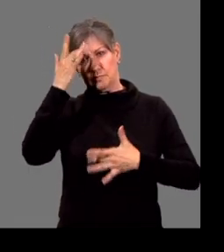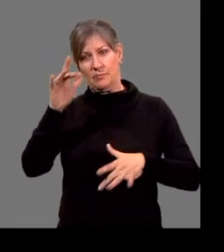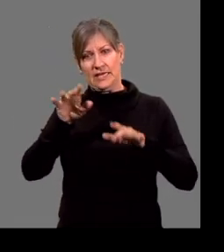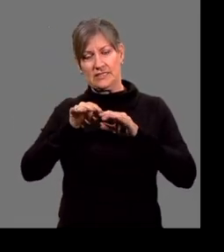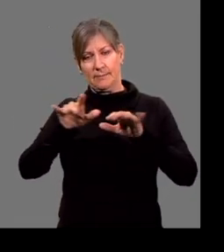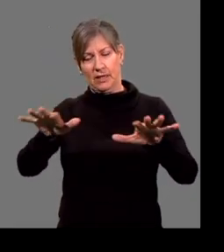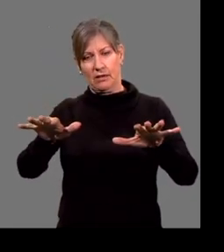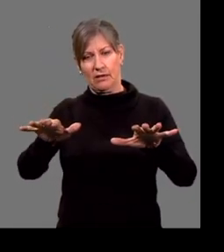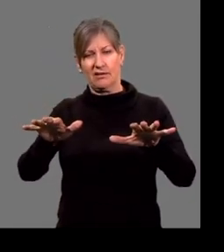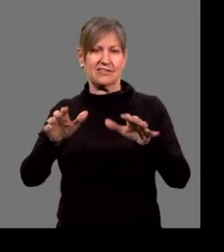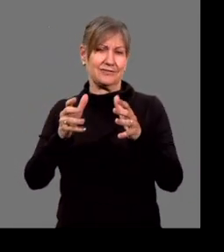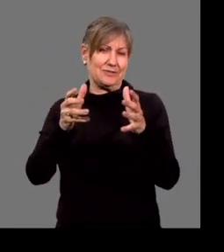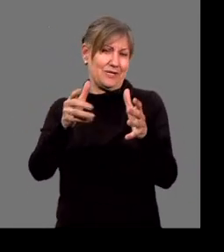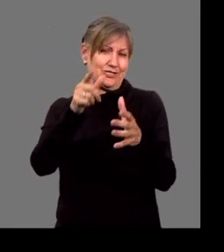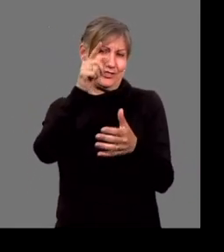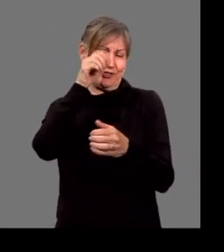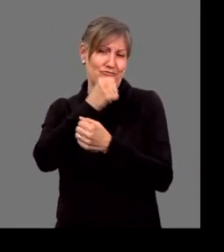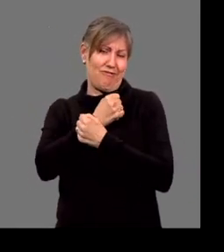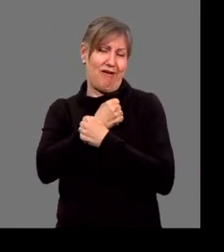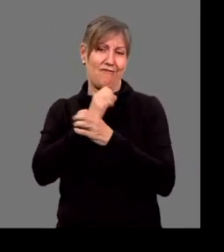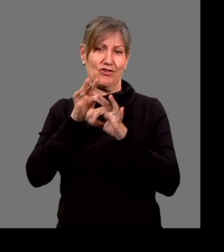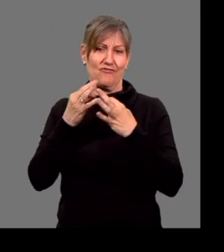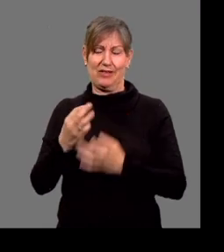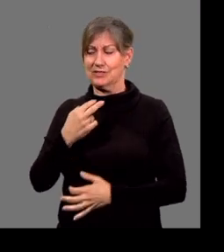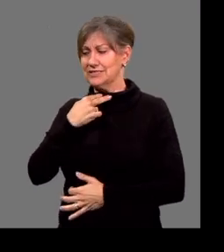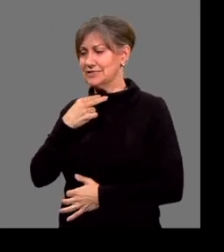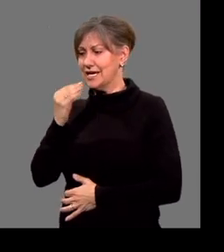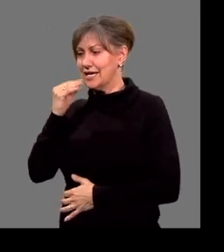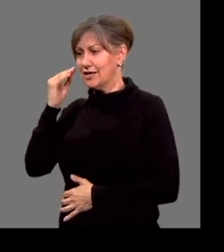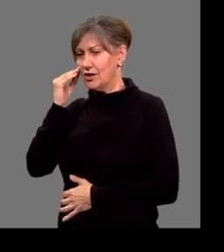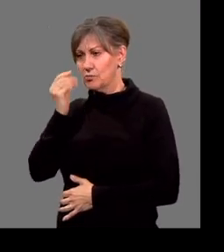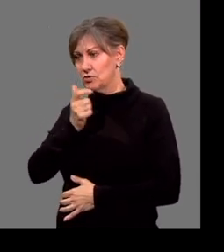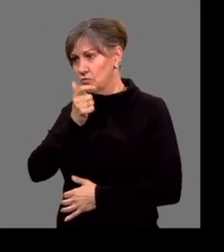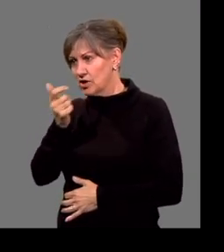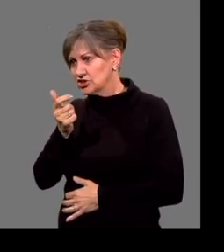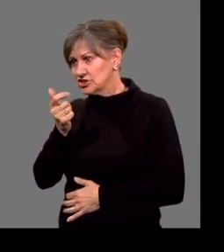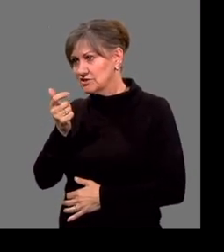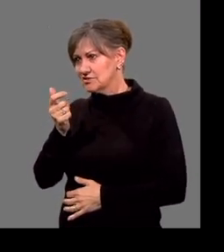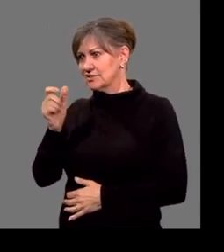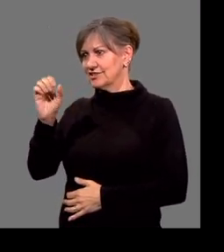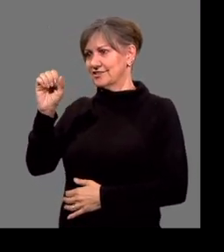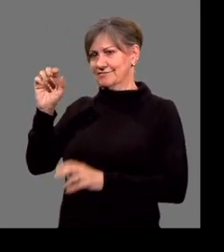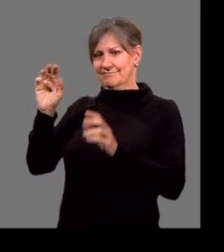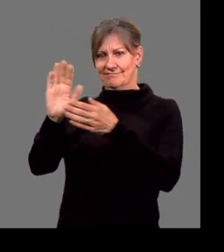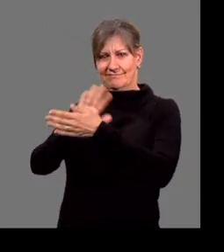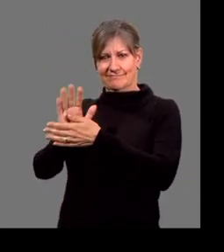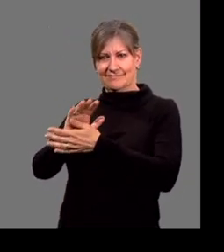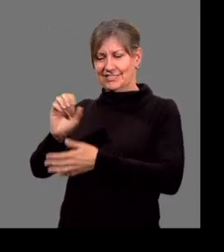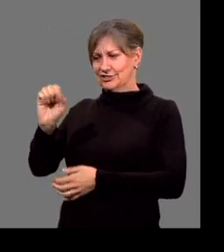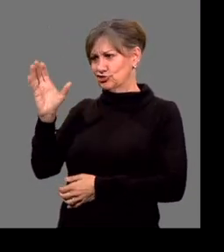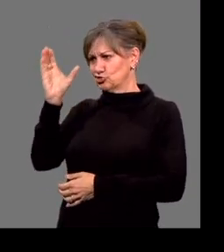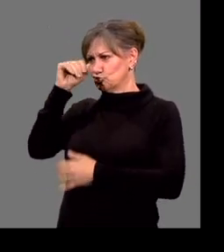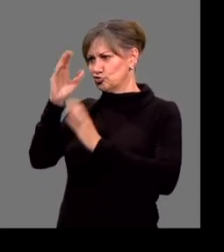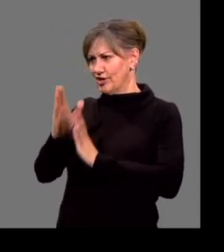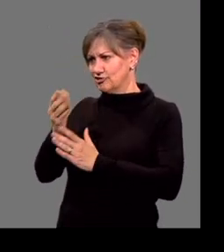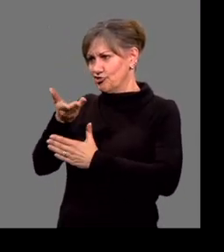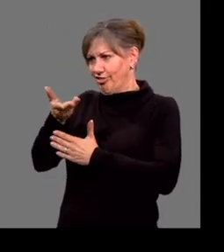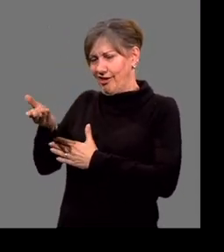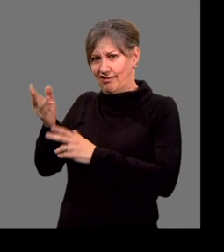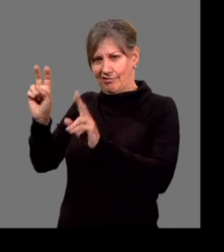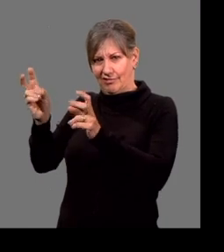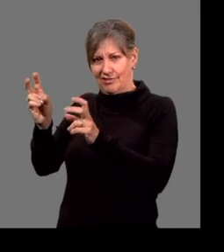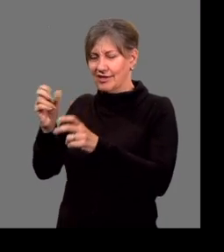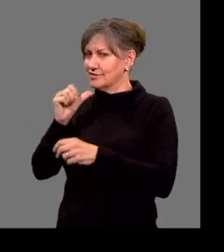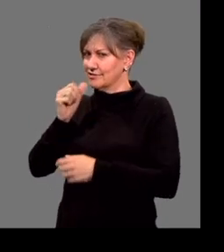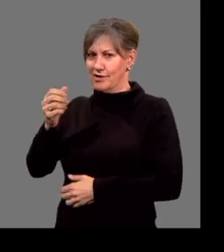And I'll bet that as much as you love your family, being stuck at home with them, rewatching Stranger Things, is not exactly how you envisioned